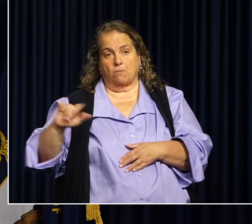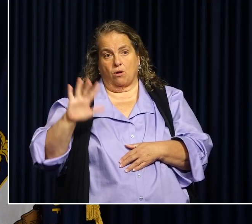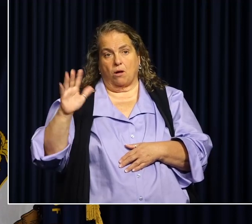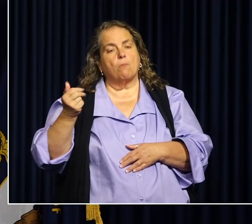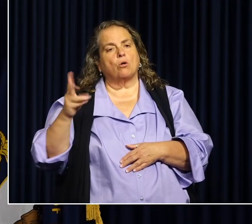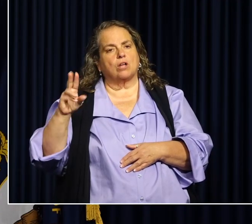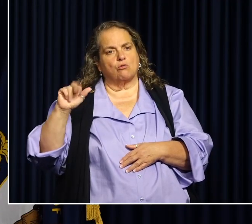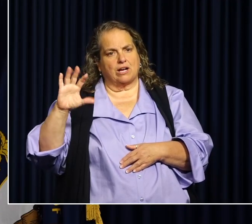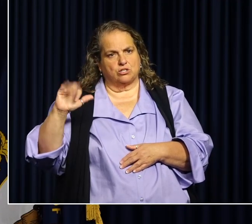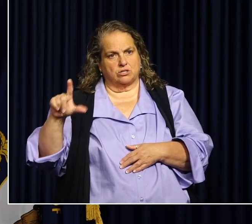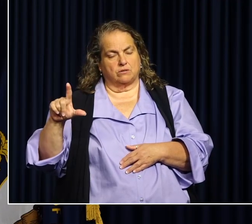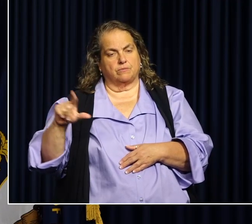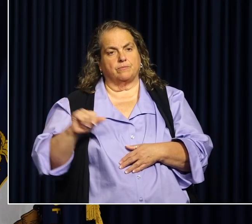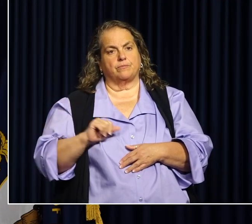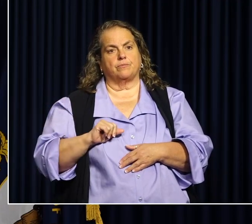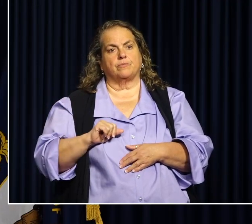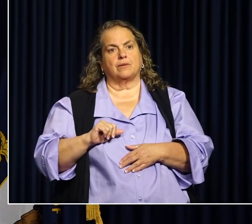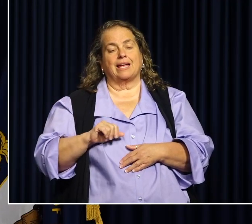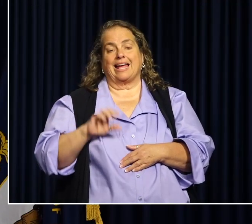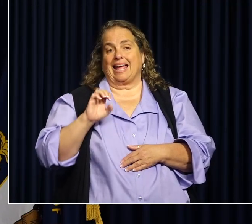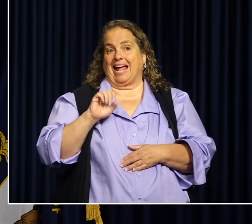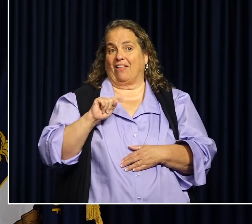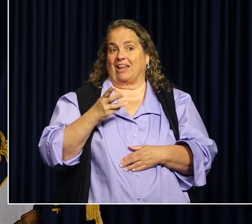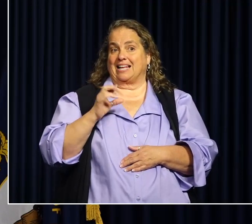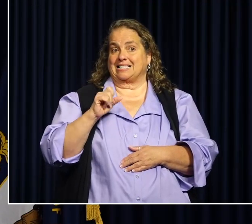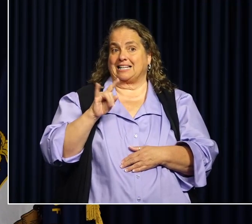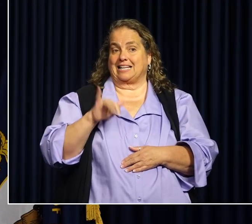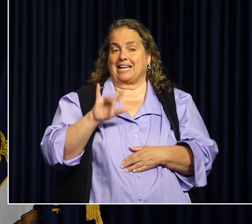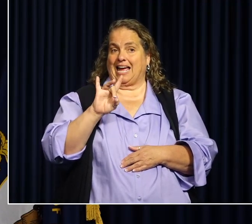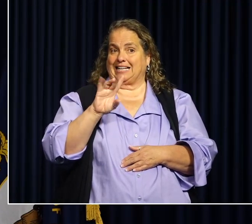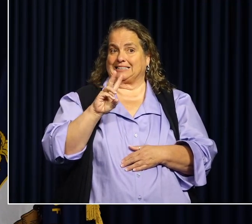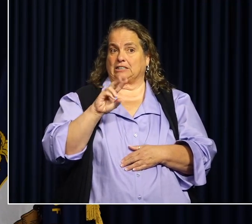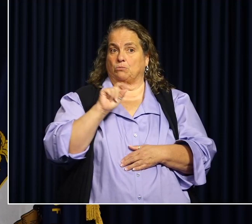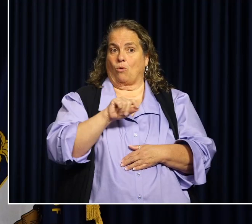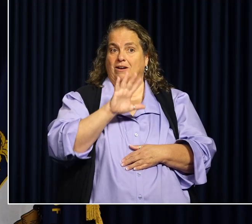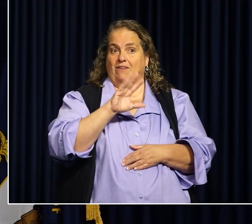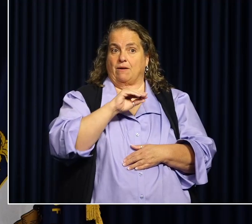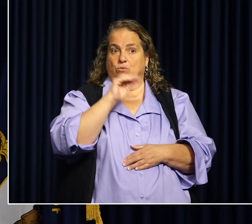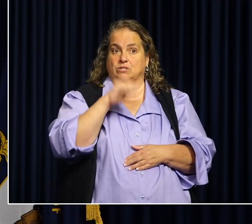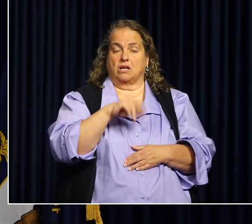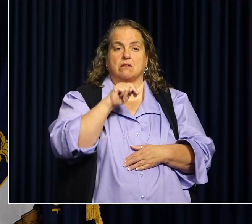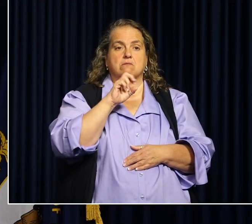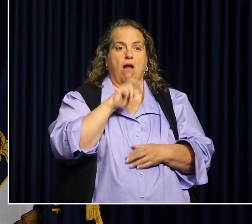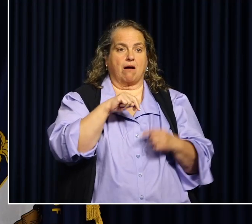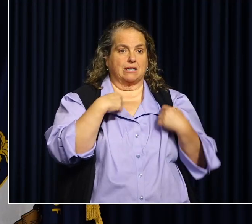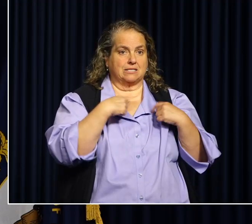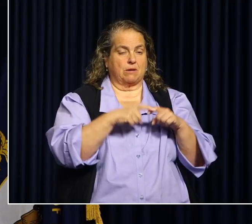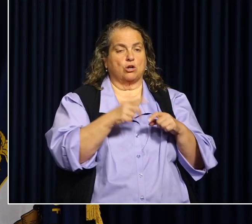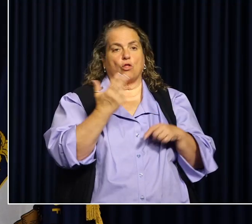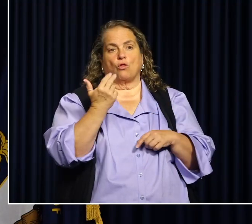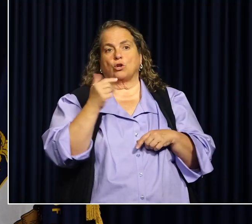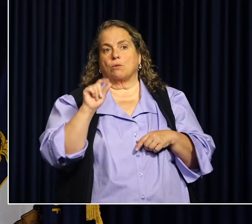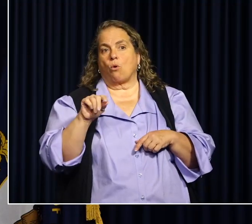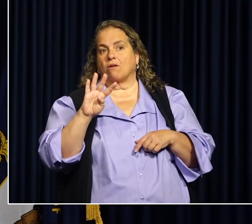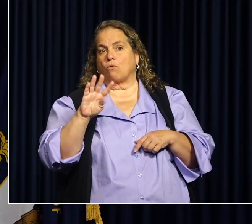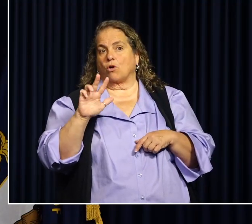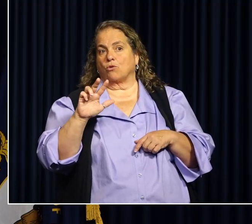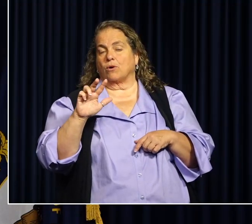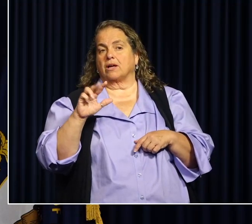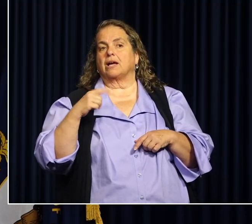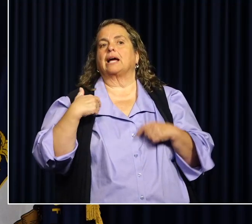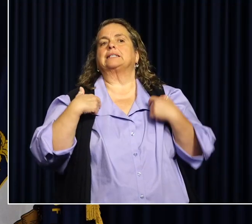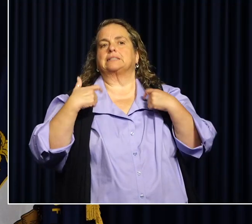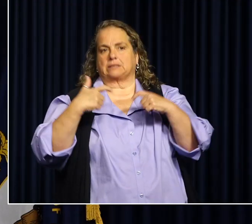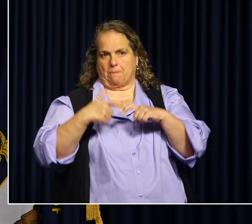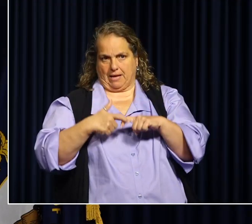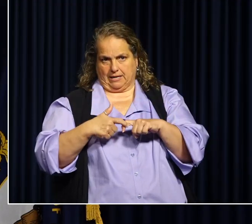multiracial. And then of ethnicity, 86.57% non-Hispanic, 13.43%